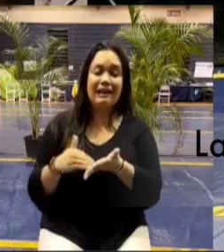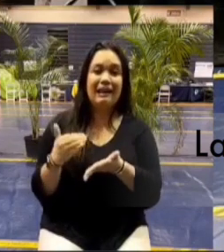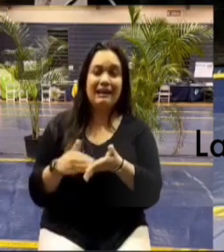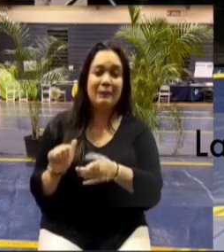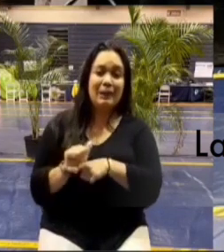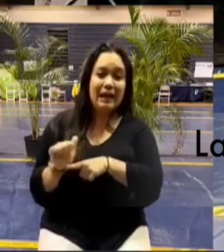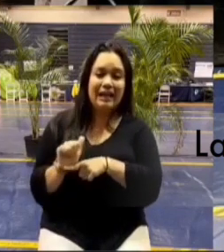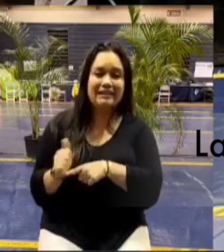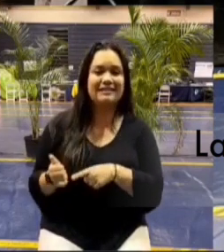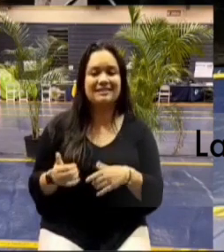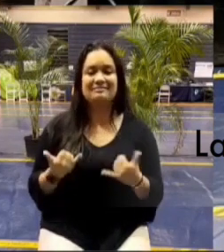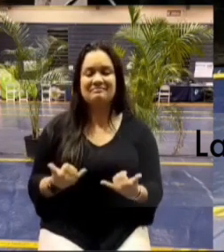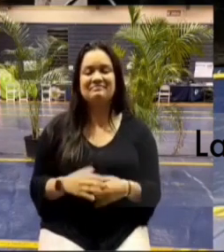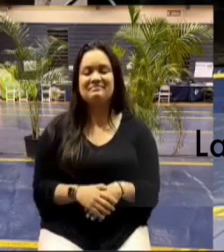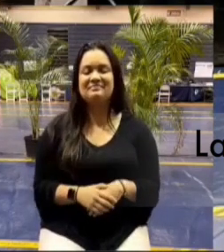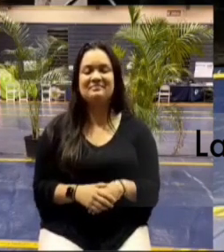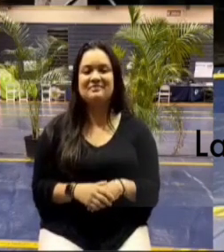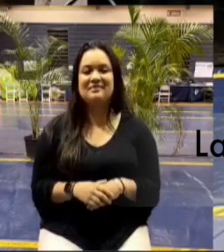um